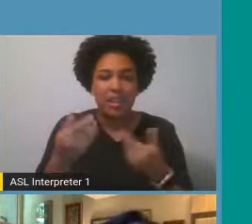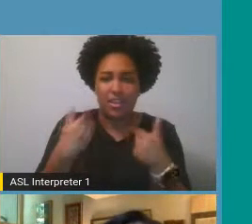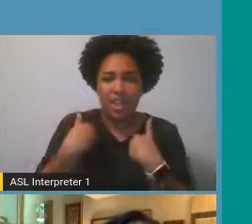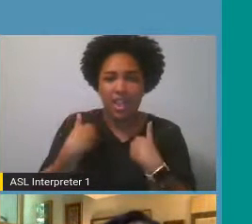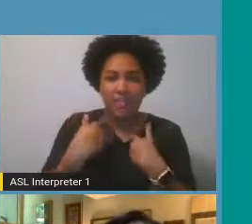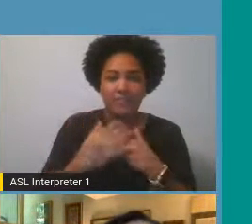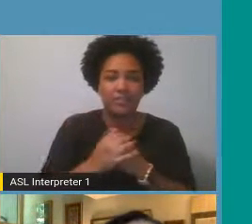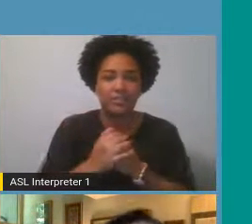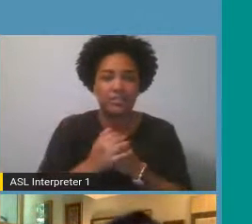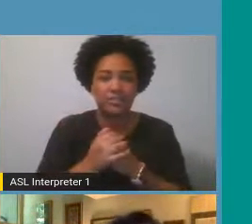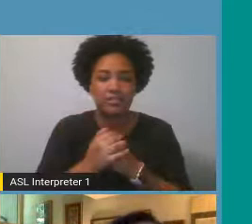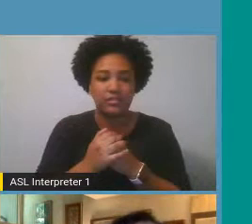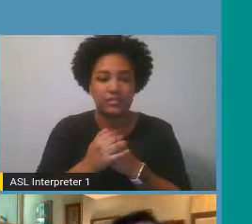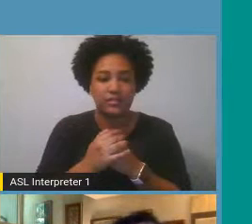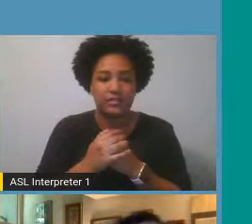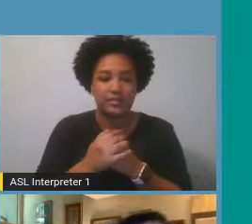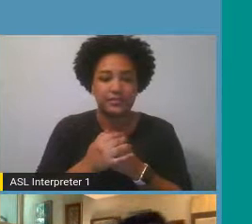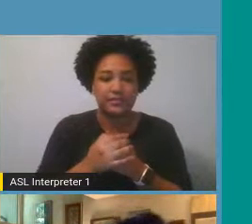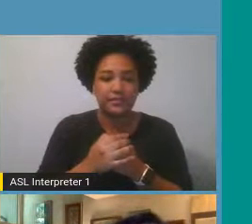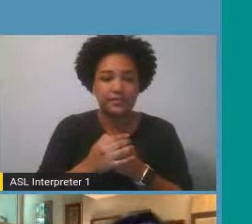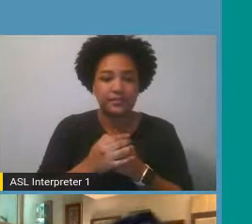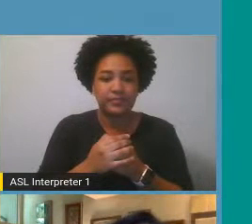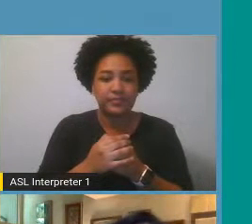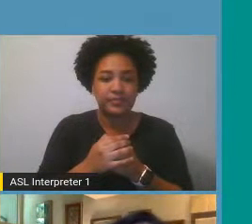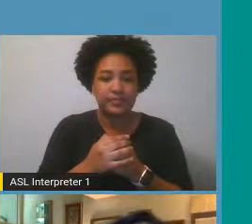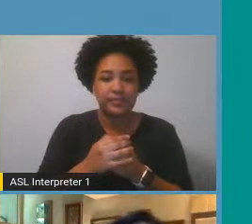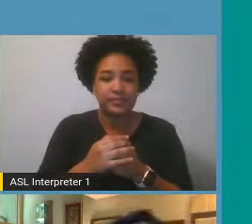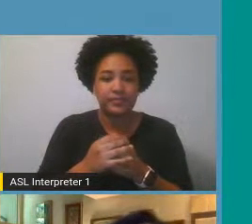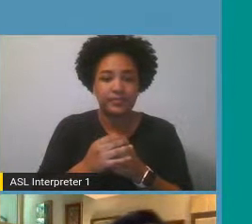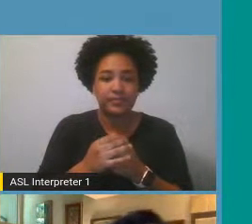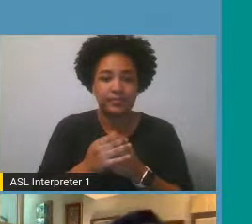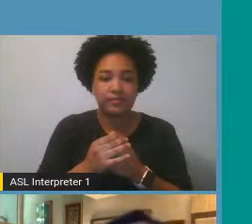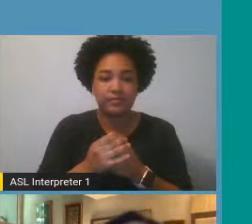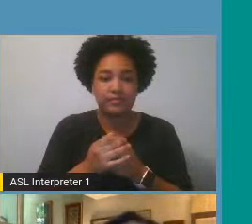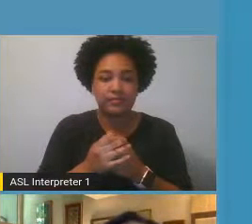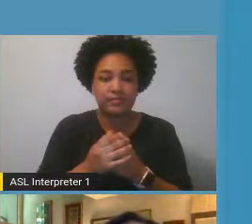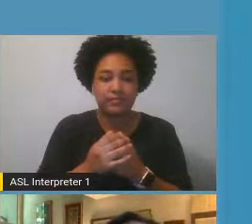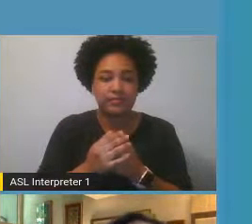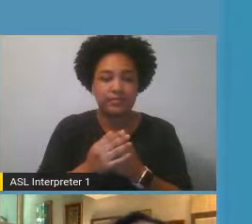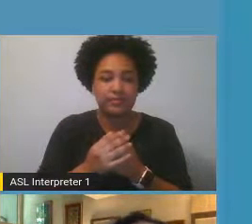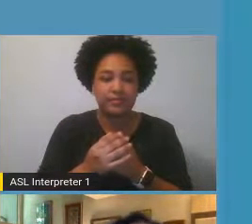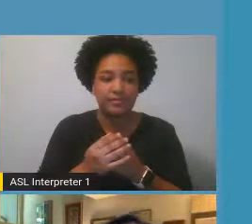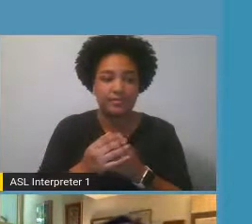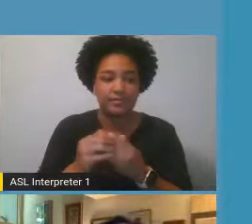are the conditions, the legal requirements, and what funding do you have available?